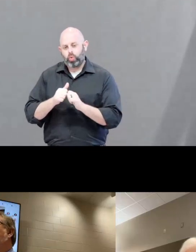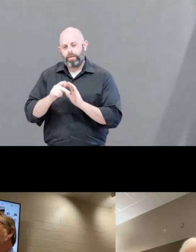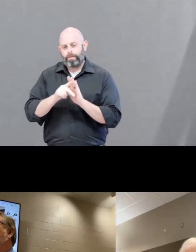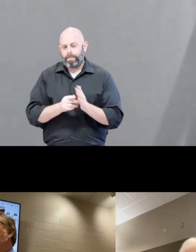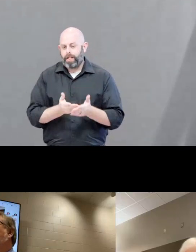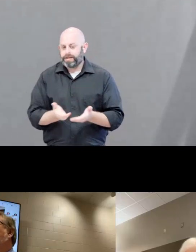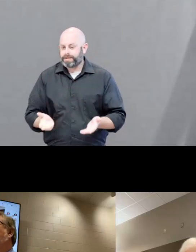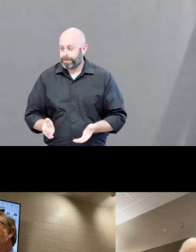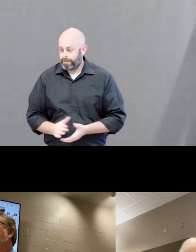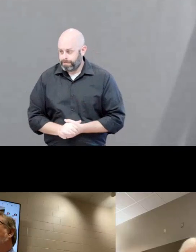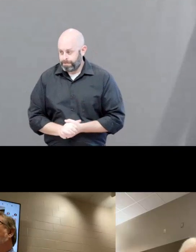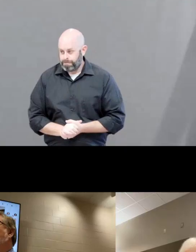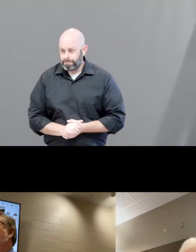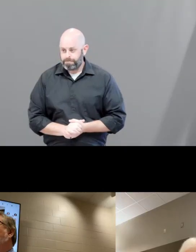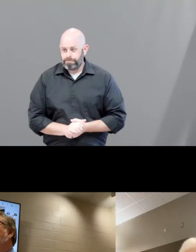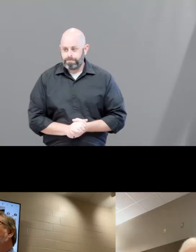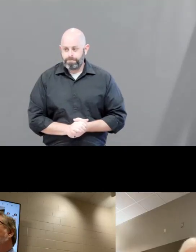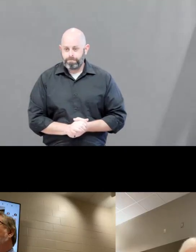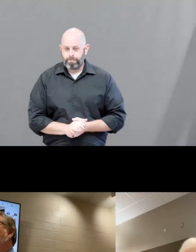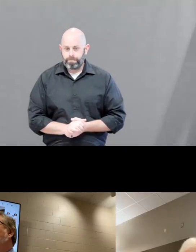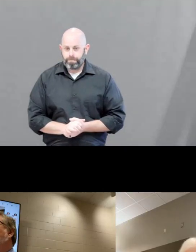policy.